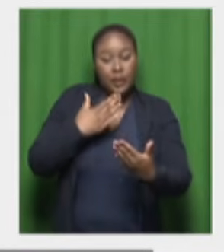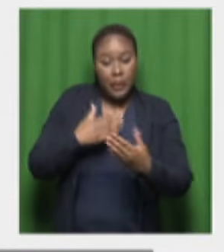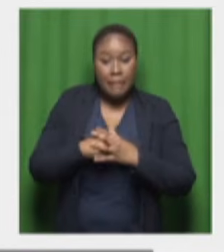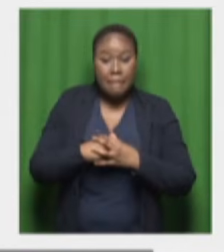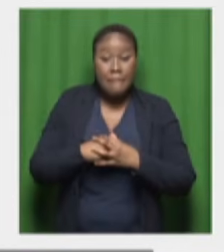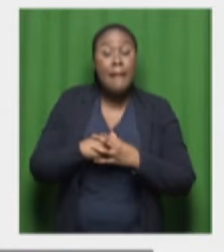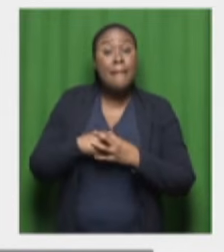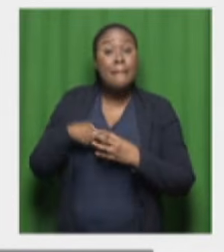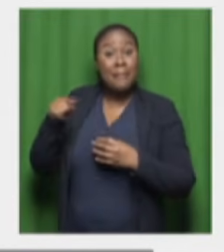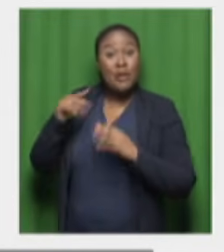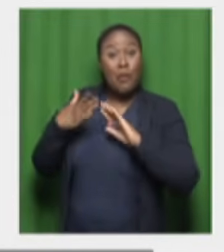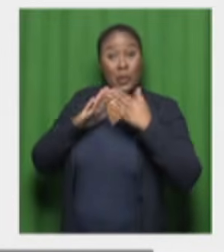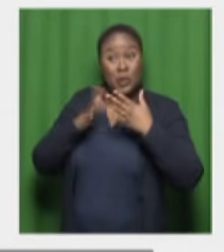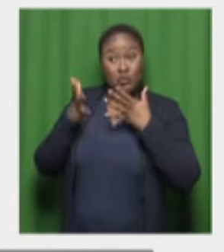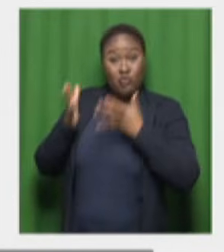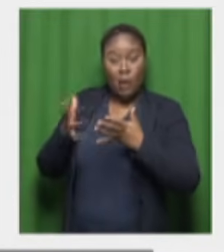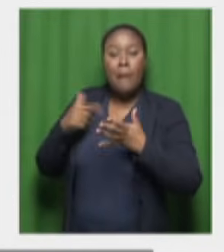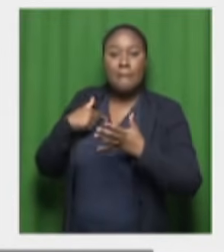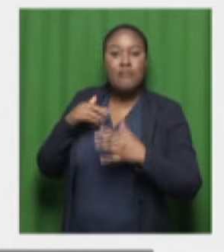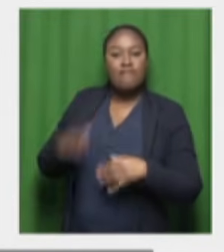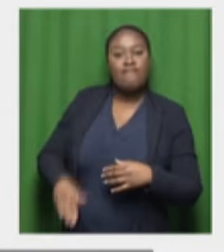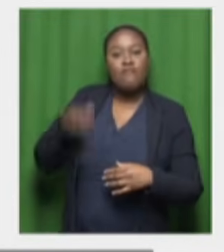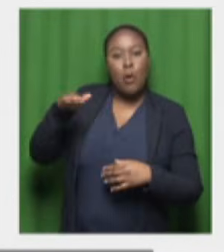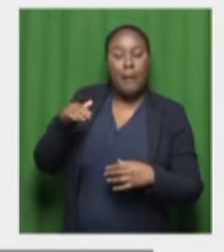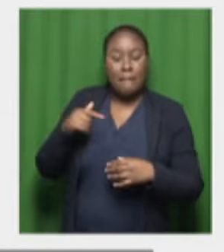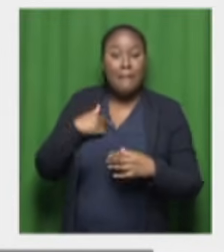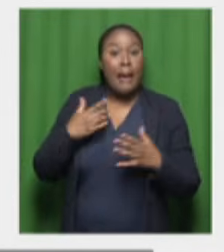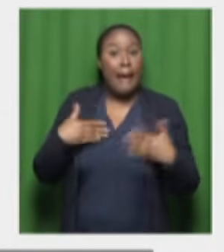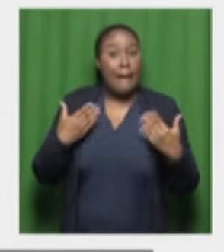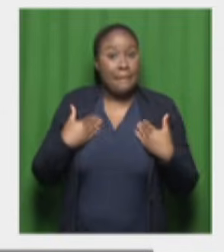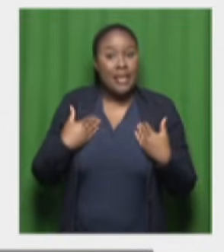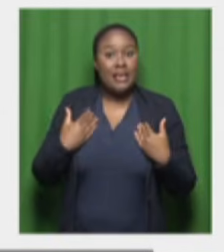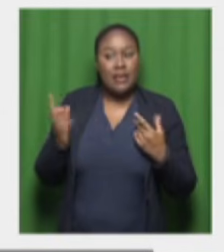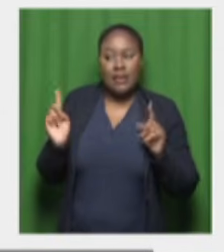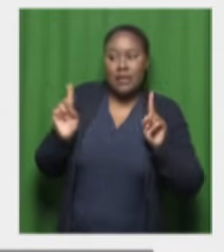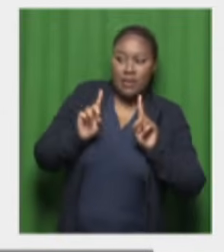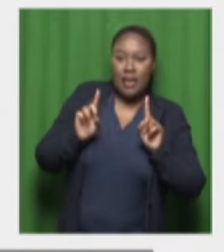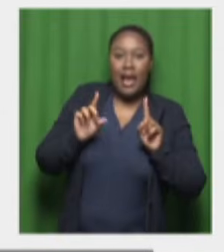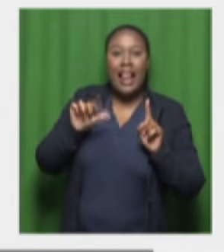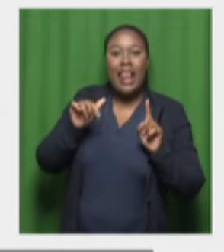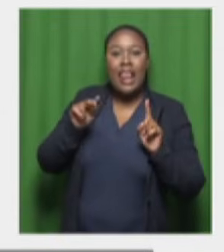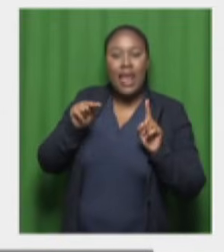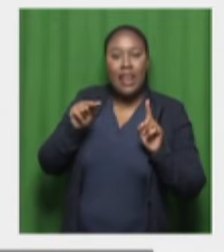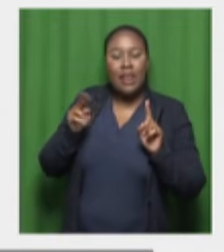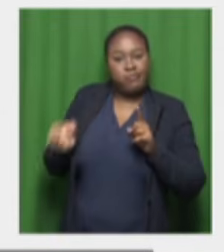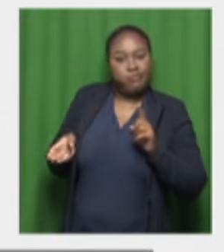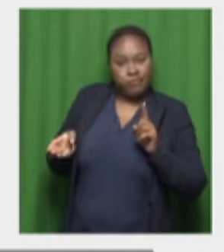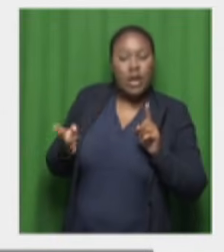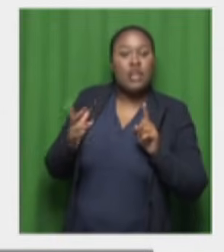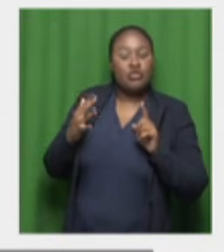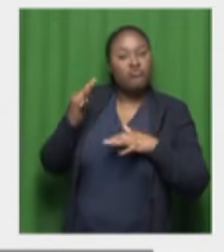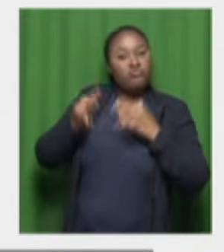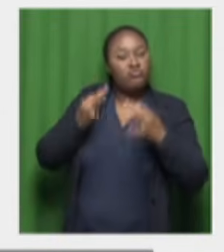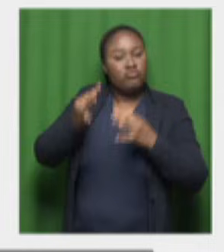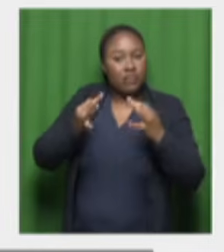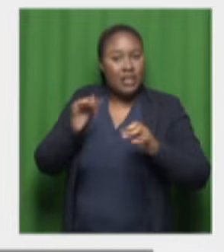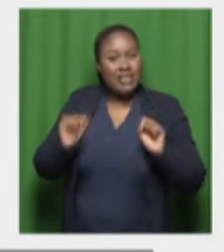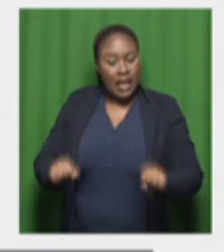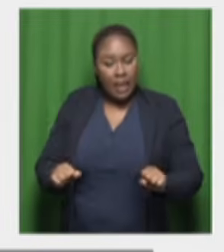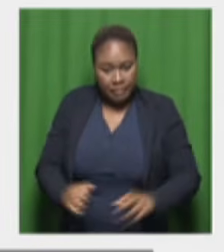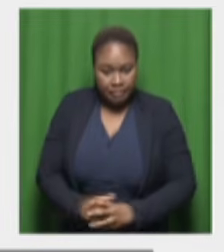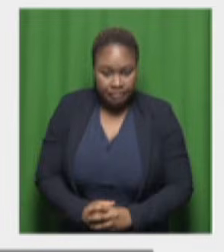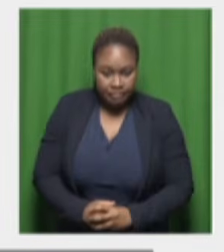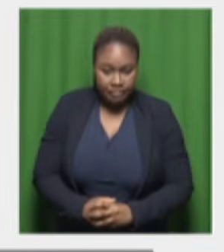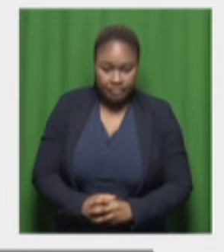that grew up in such a community, and I'm so delighted that we are also speaking to Lynn this morning. To give a further context, what we